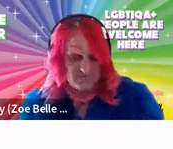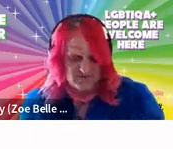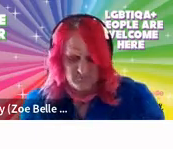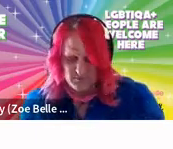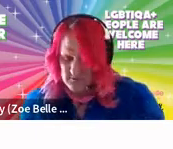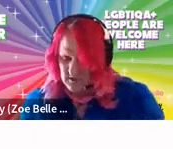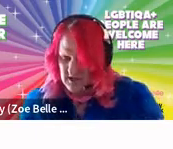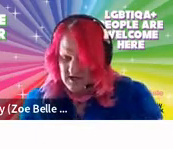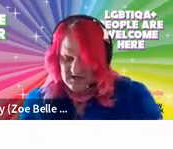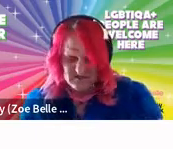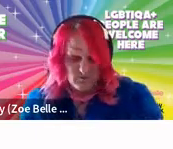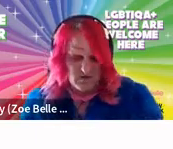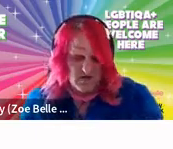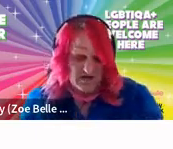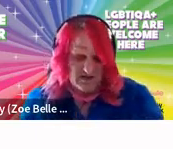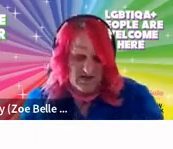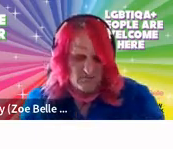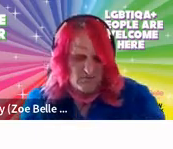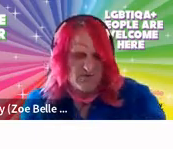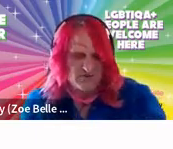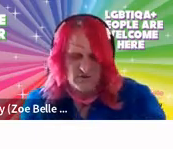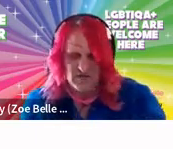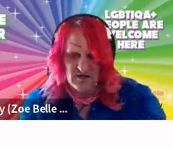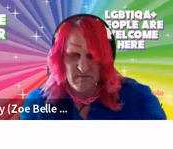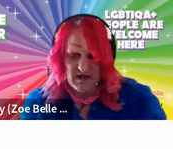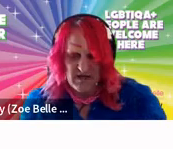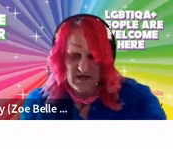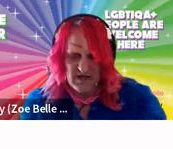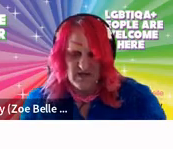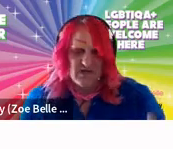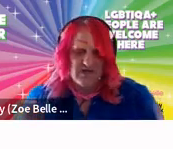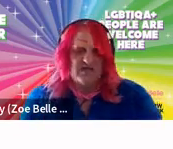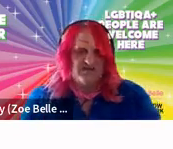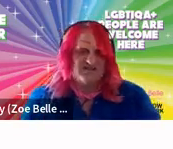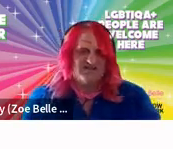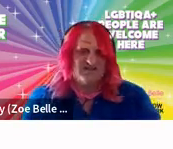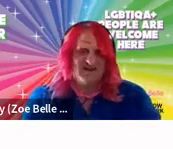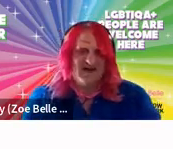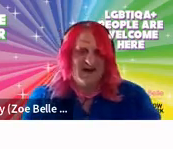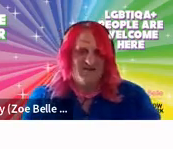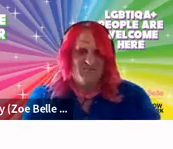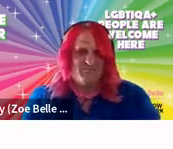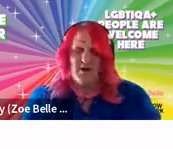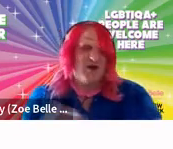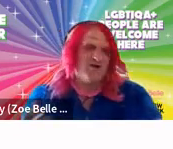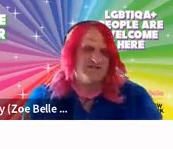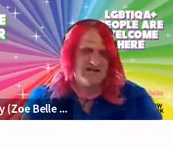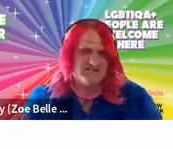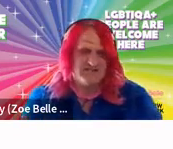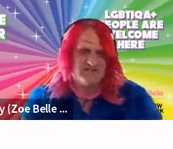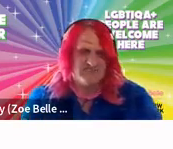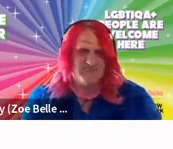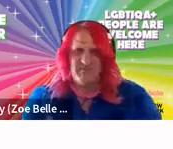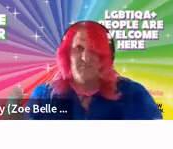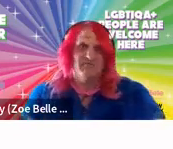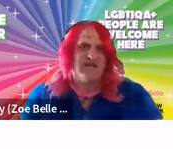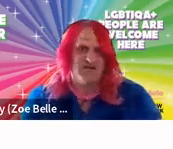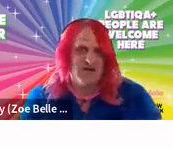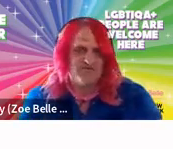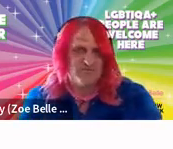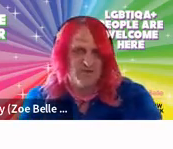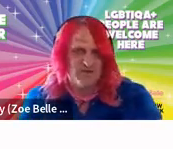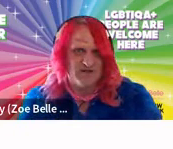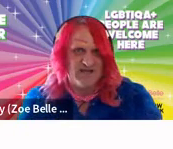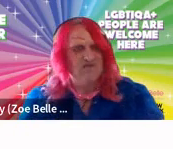feel uncomfortable. And I just want to highlight what we're talking about here is prioritizing